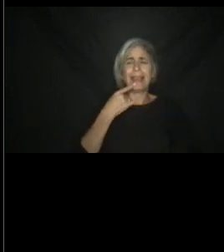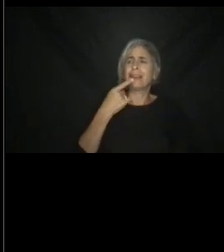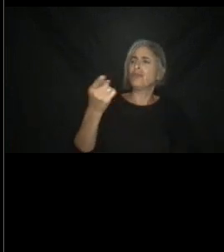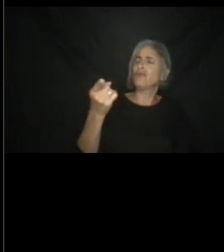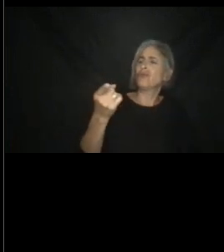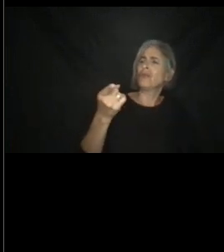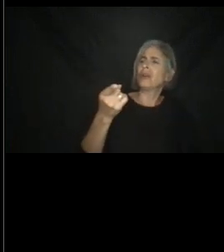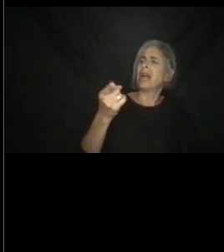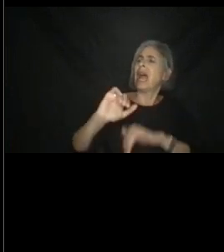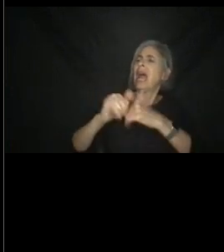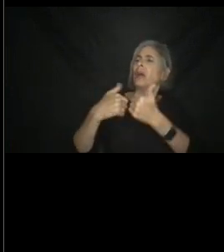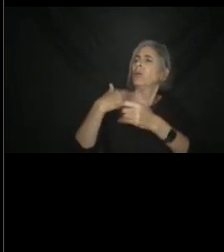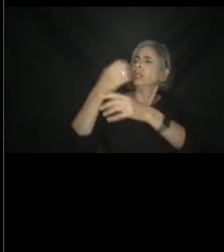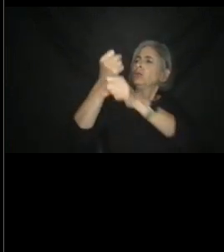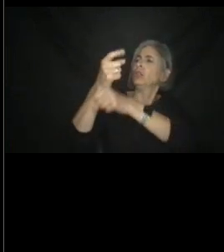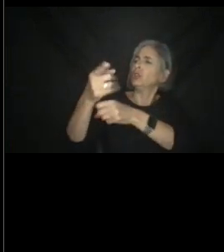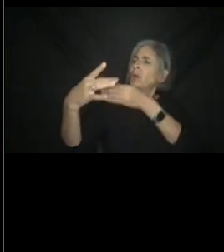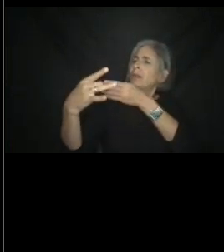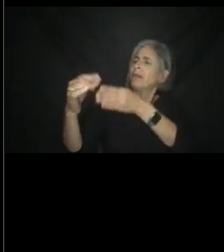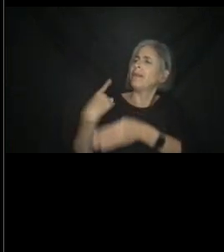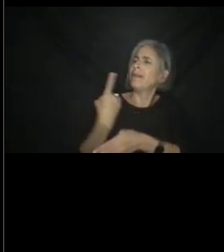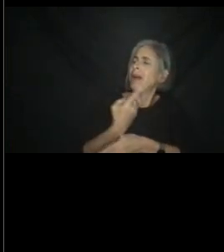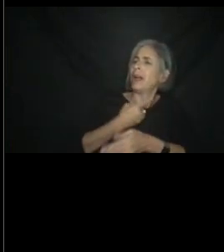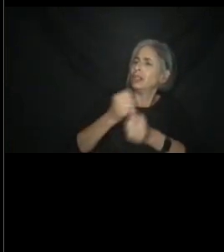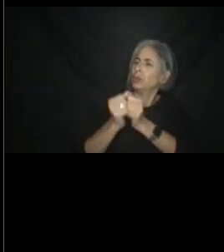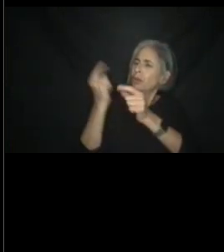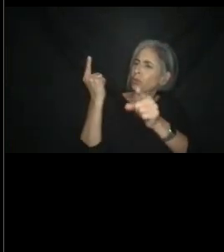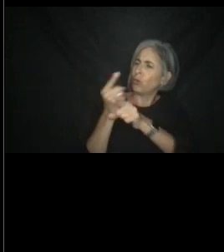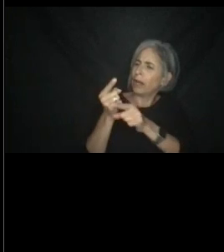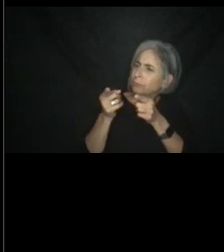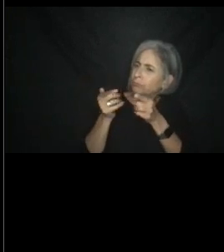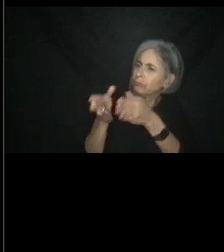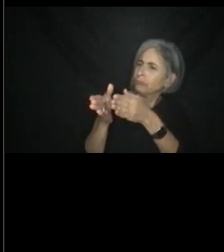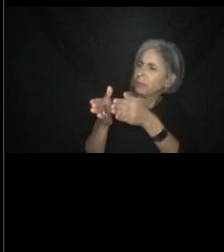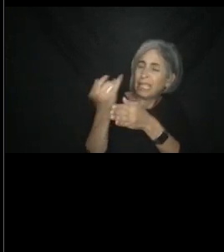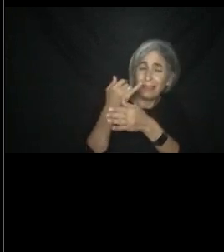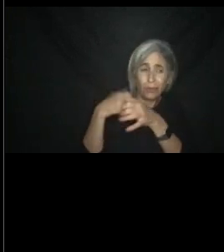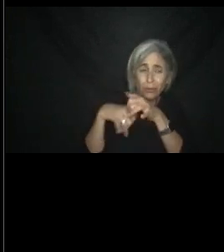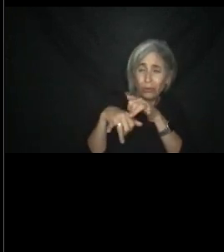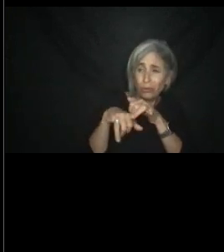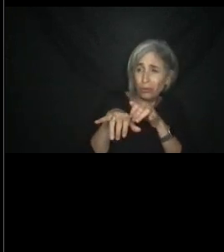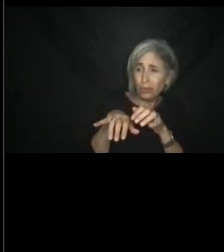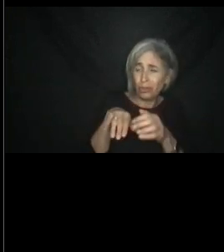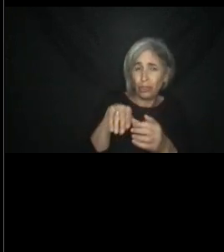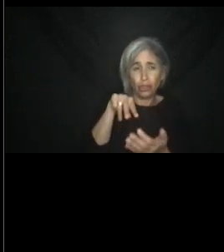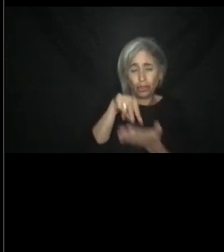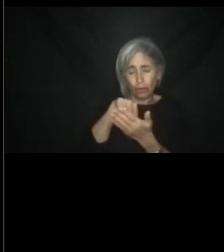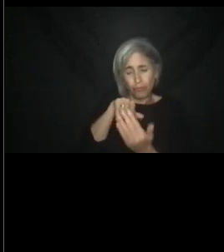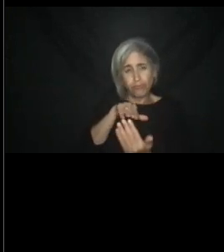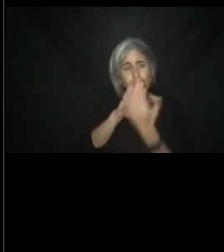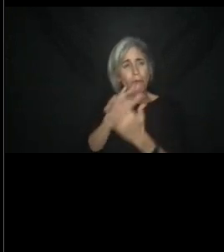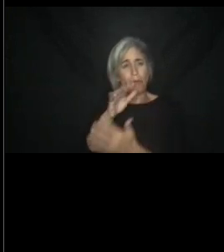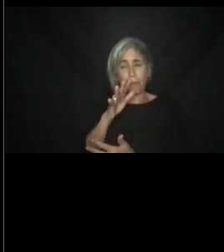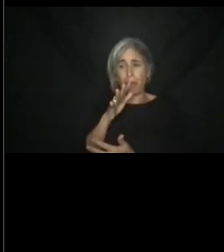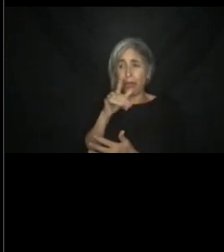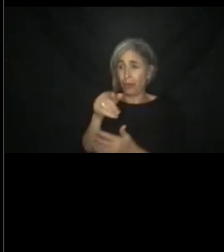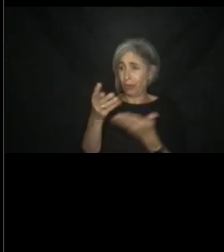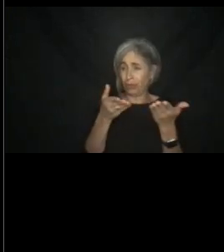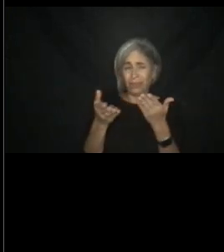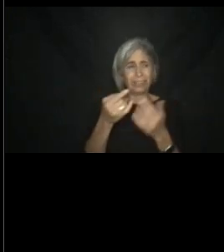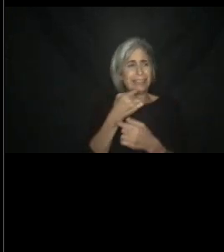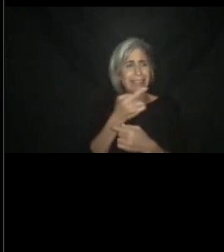well, how can we trust that you're going to lead us with the right direction this time if you stood before the mother in her son's service and